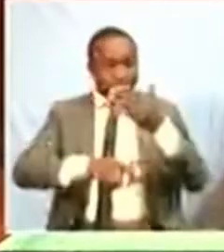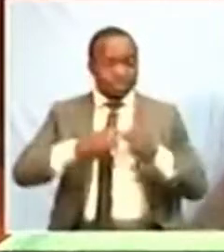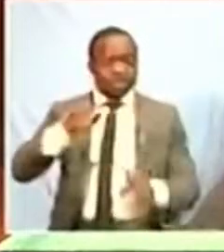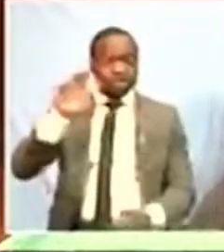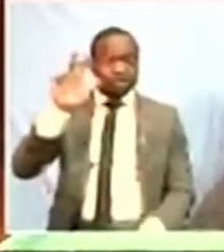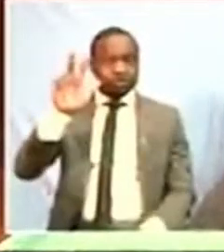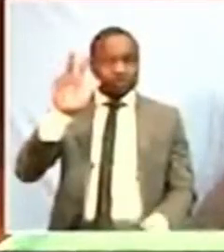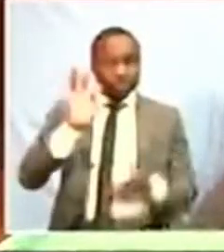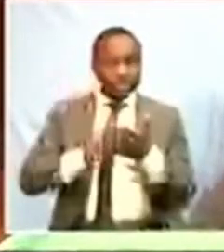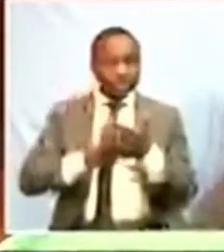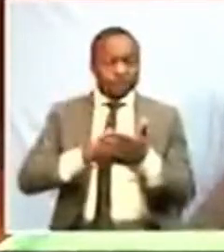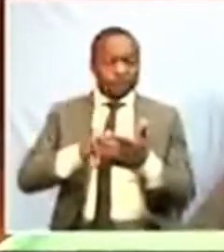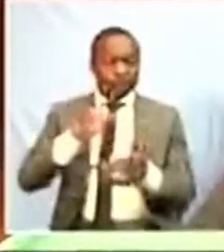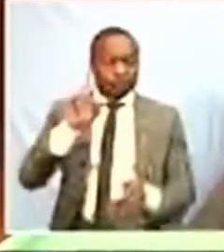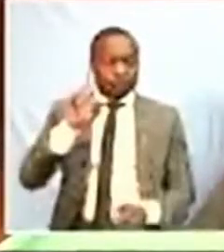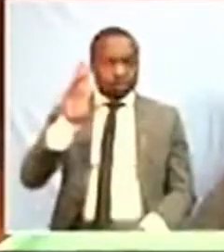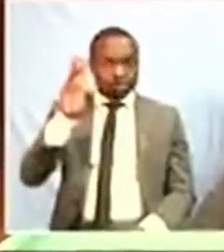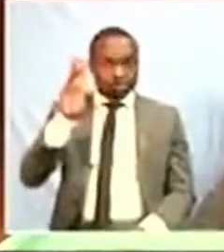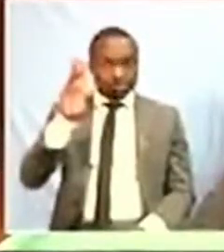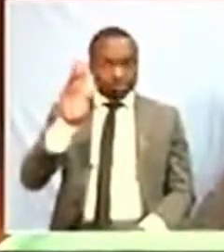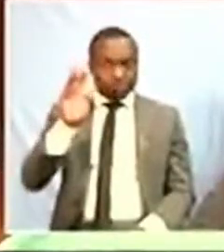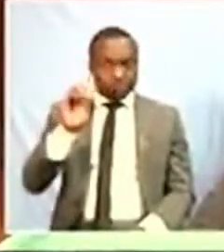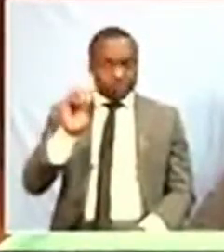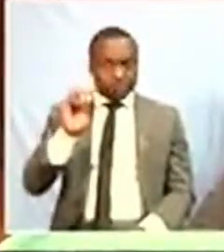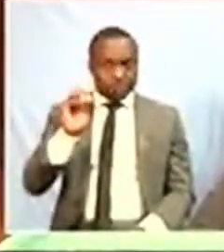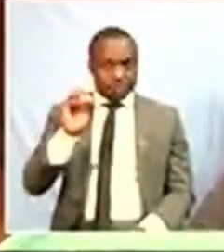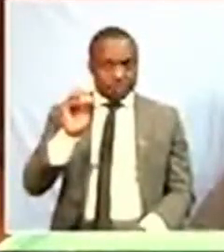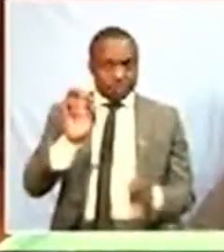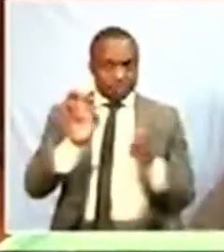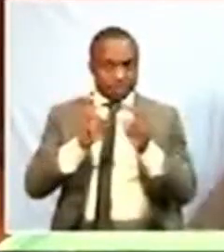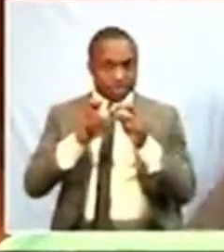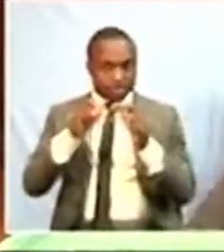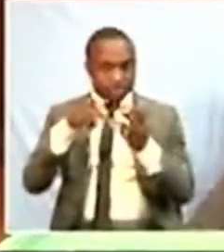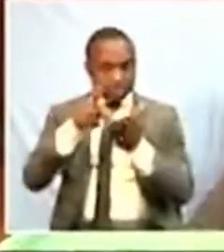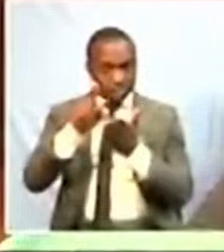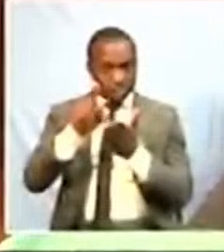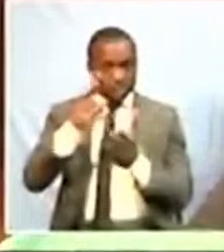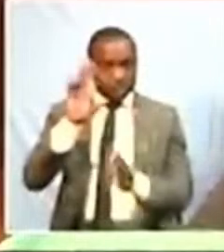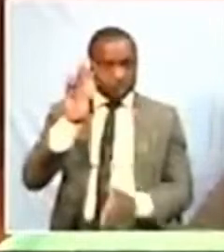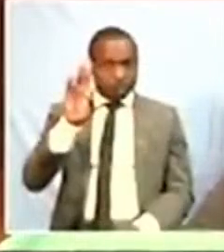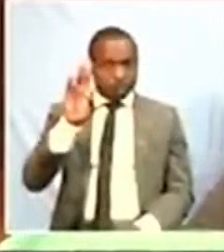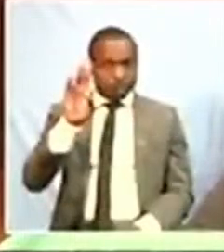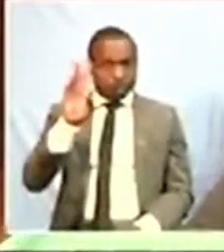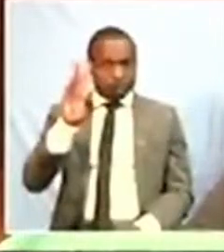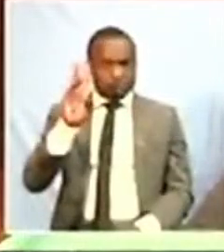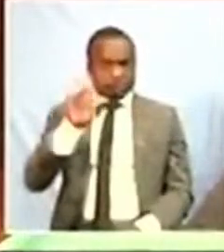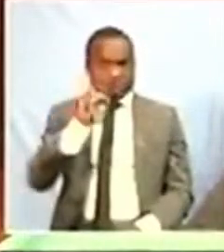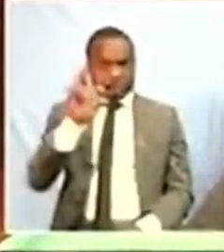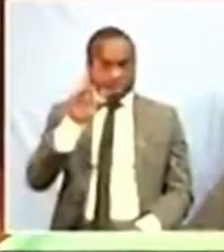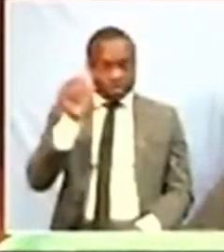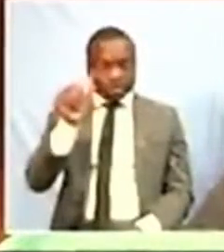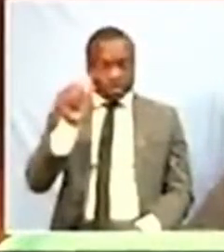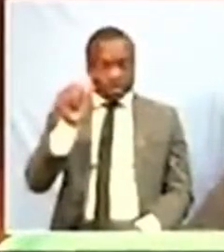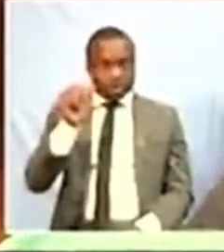3,160 out of the 80. So the contractor was paid 76, and then ZRI was paid 36. So I